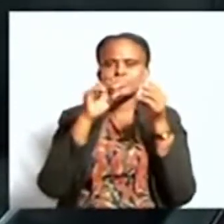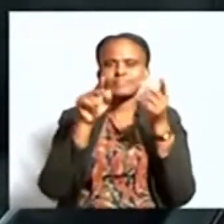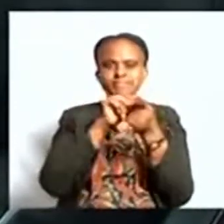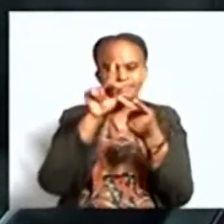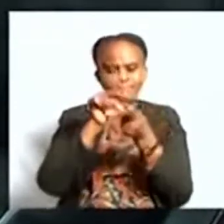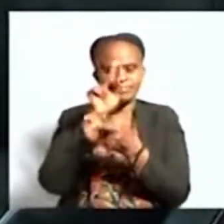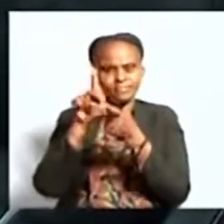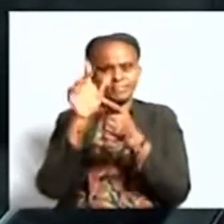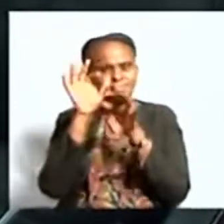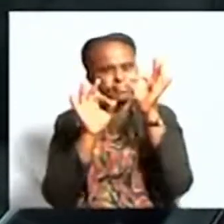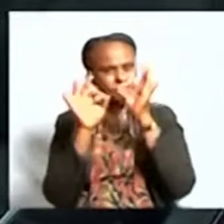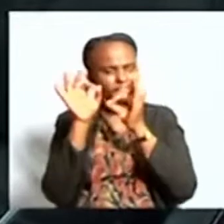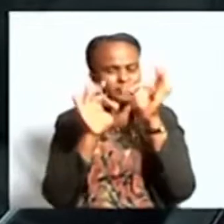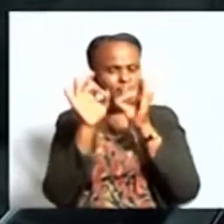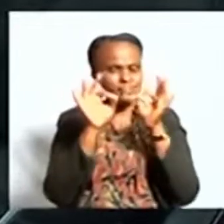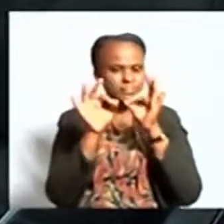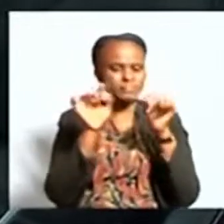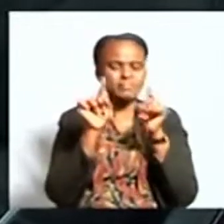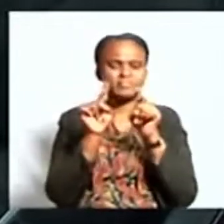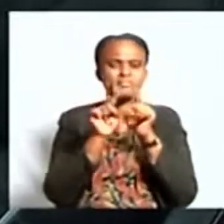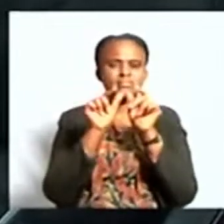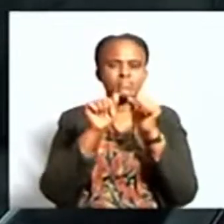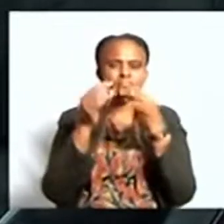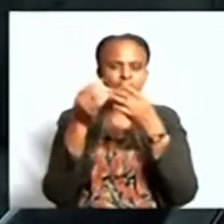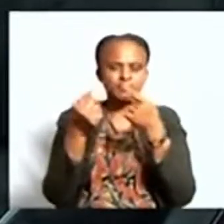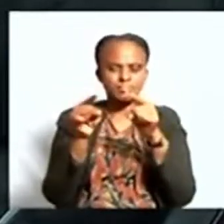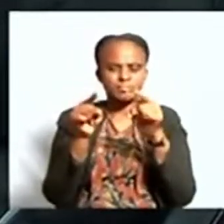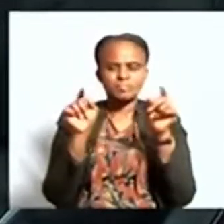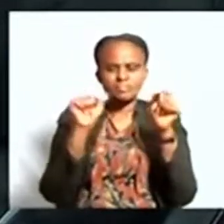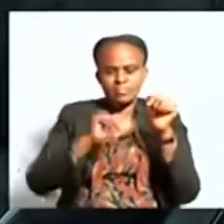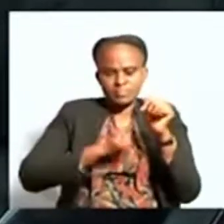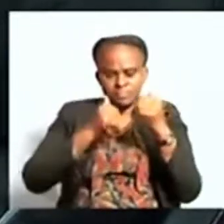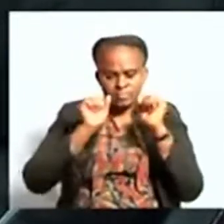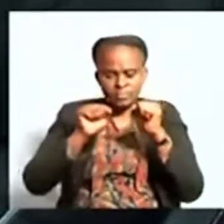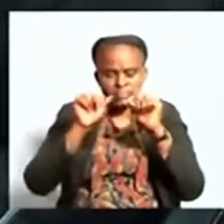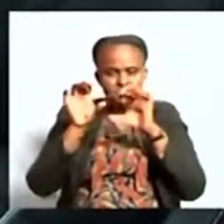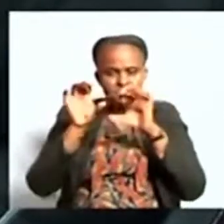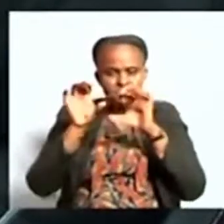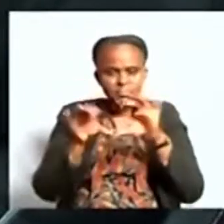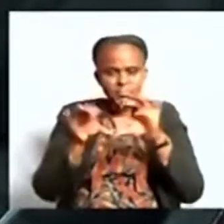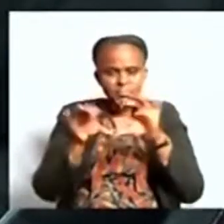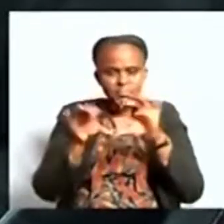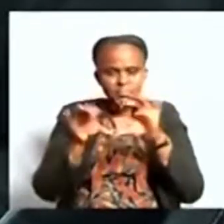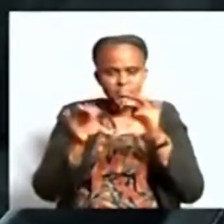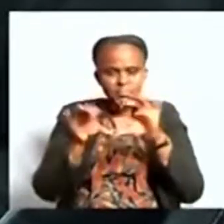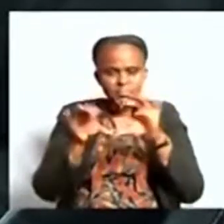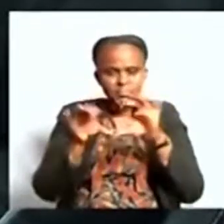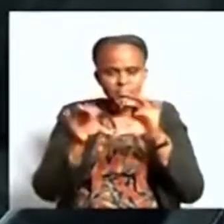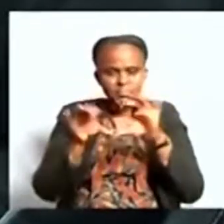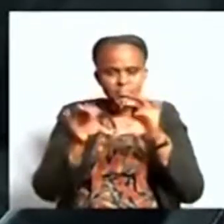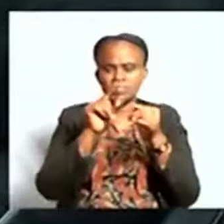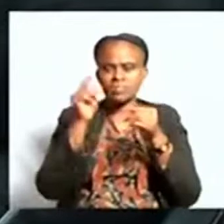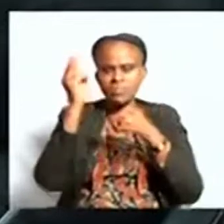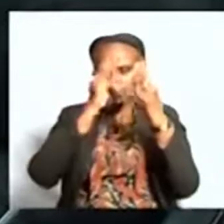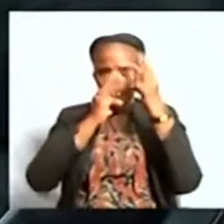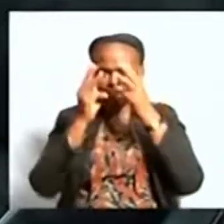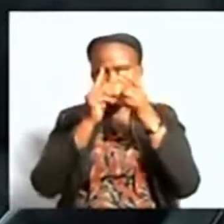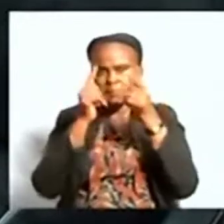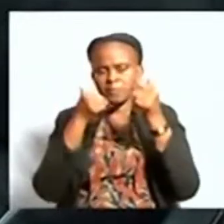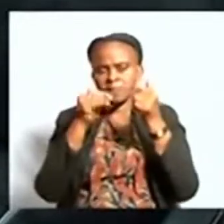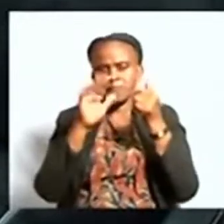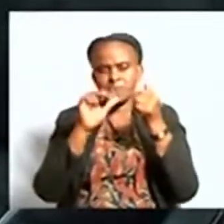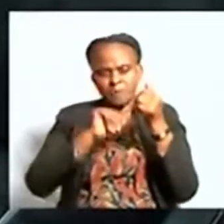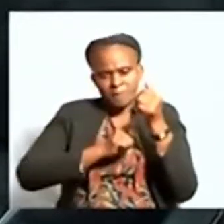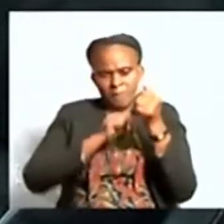appropriate adjustments are done, and maybe also we do a verification. So it's a source of concern.